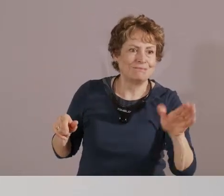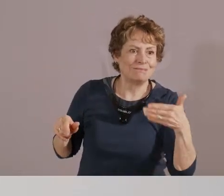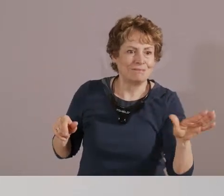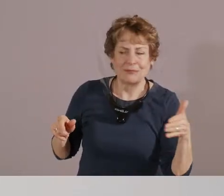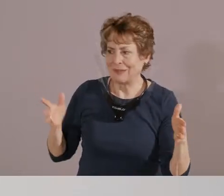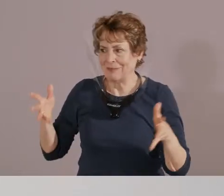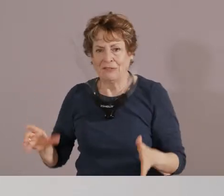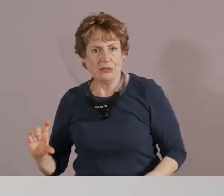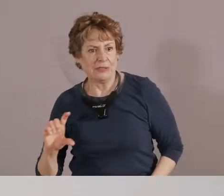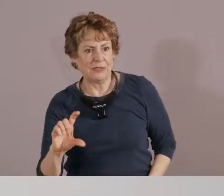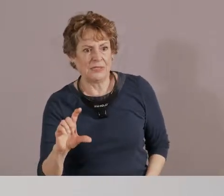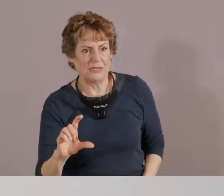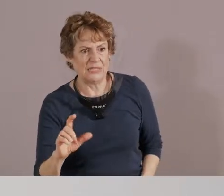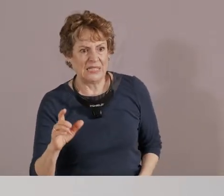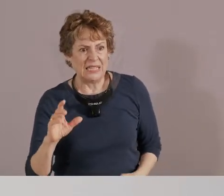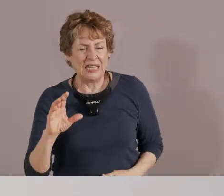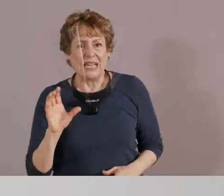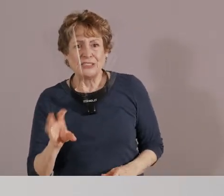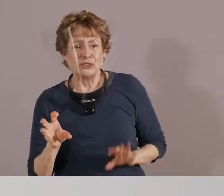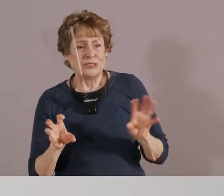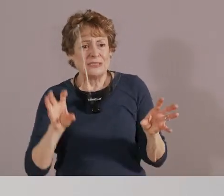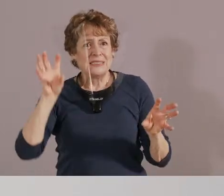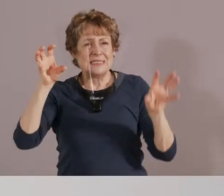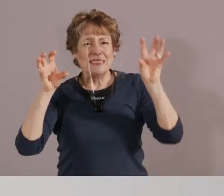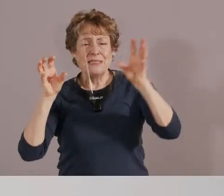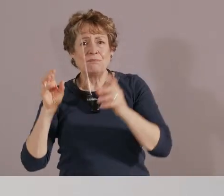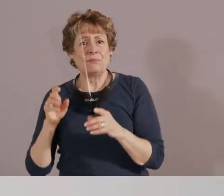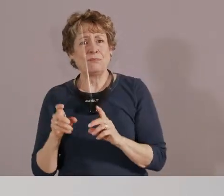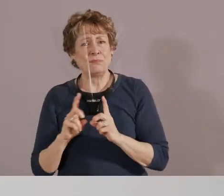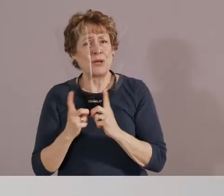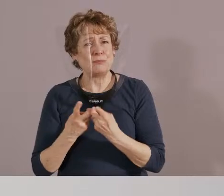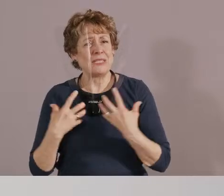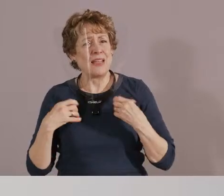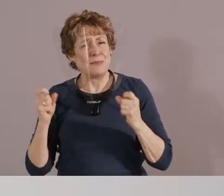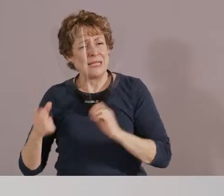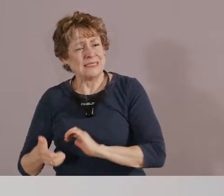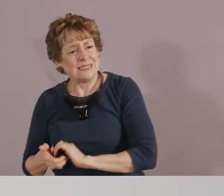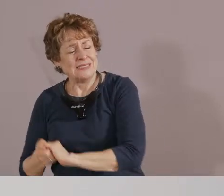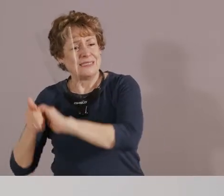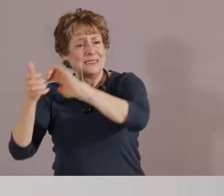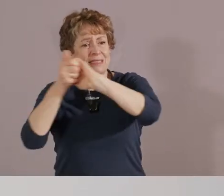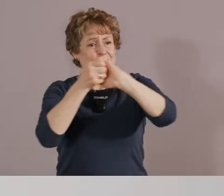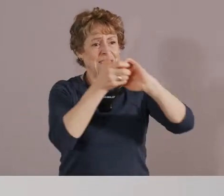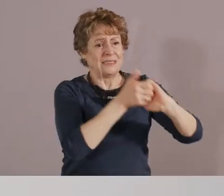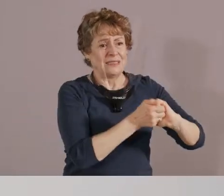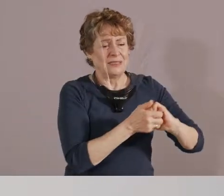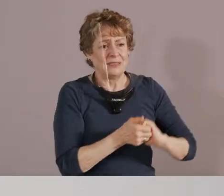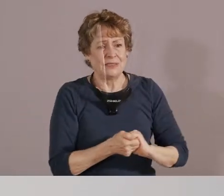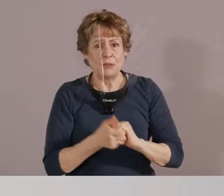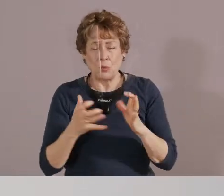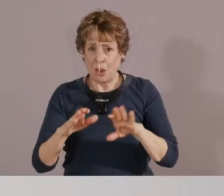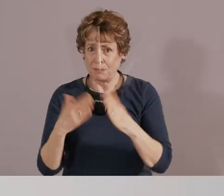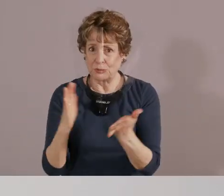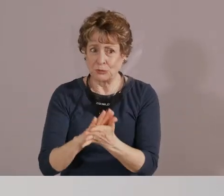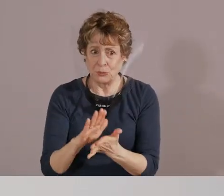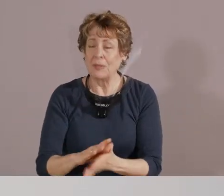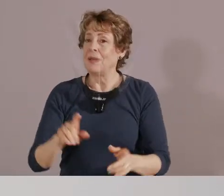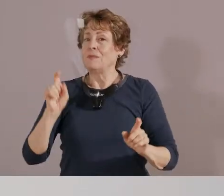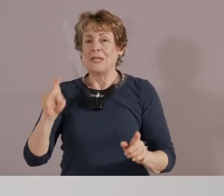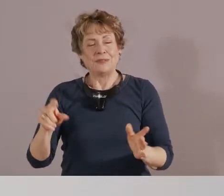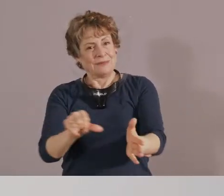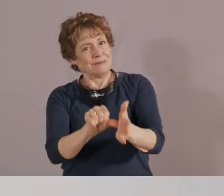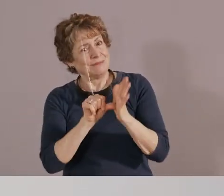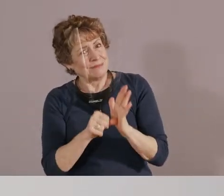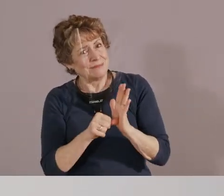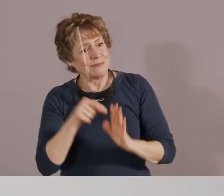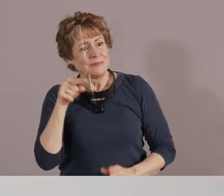and the districts to get these schools reopened, because that's the major plan here, and teachers are kind of wondering about that as